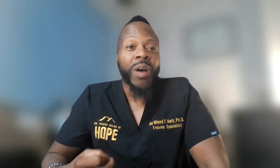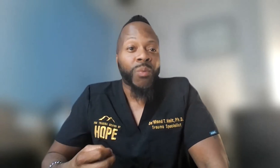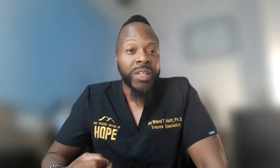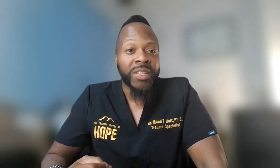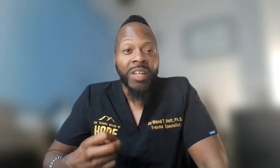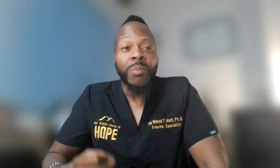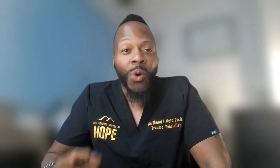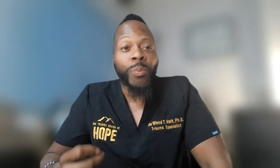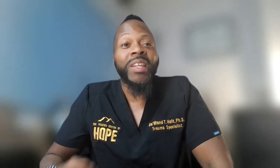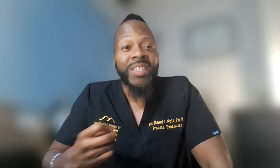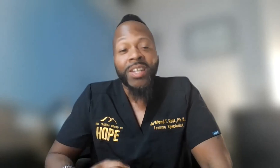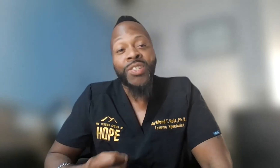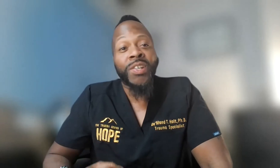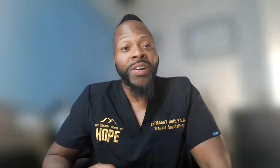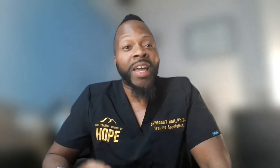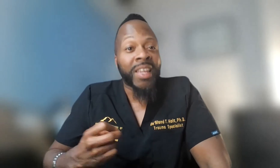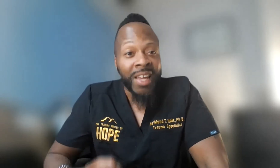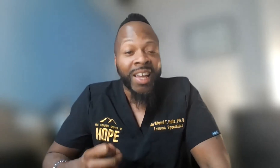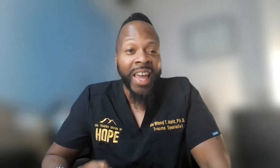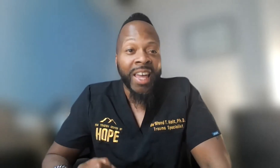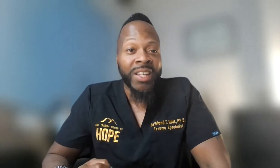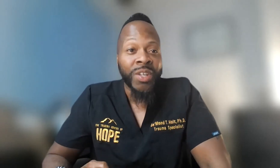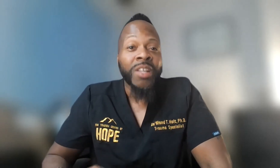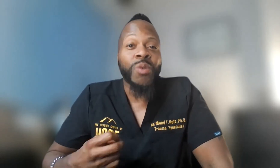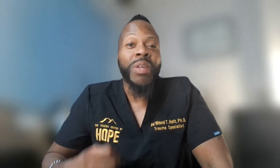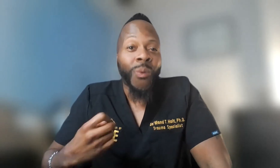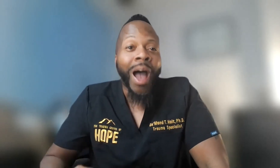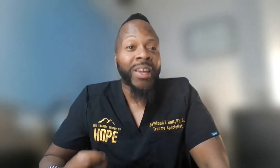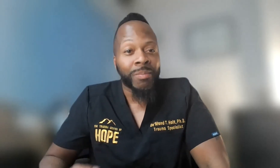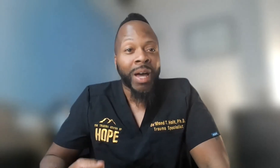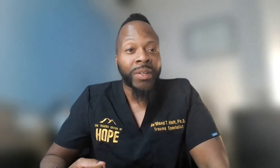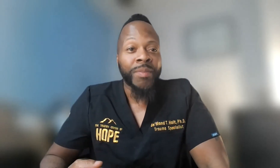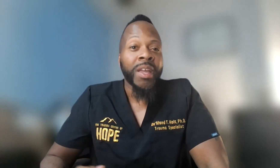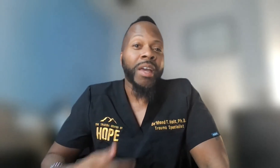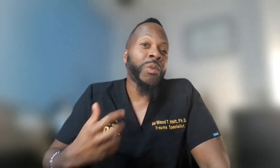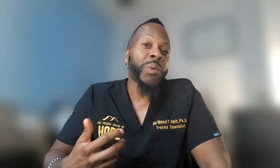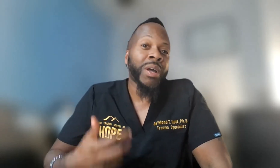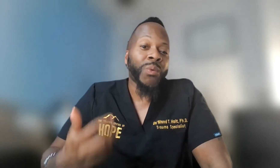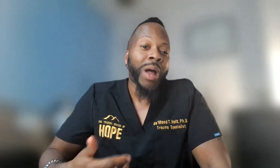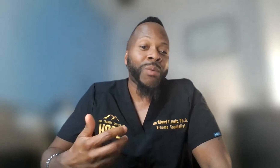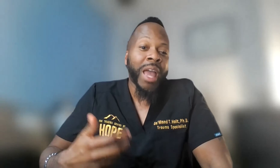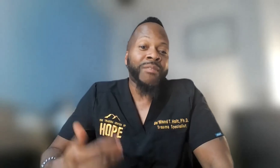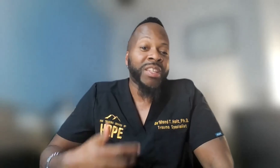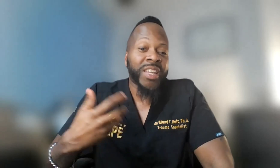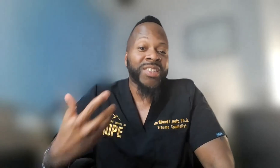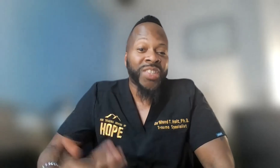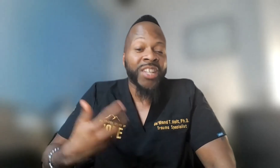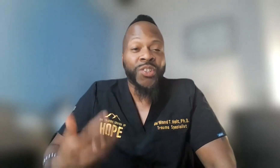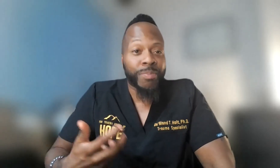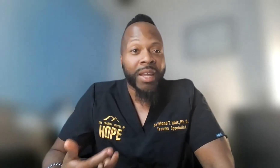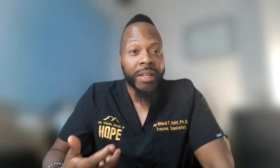7-year-old that was inappropriately touching her at a young age to be quiet about it. And then we wonder why we have